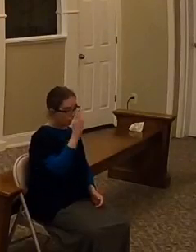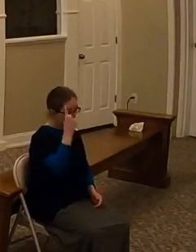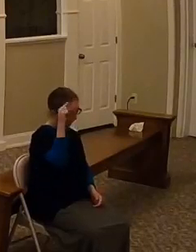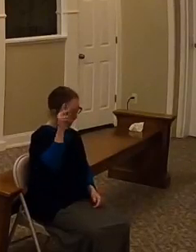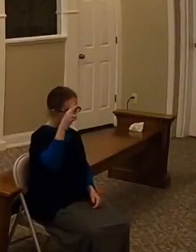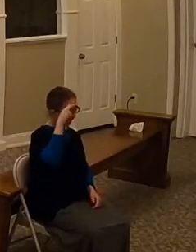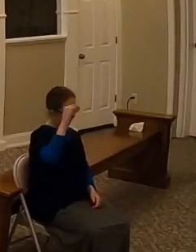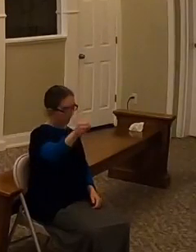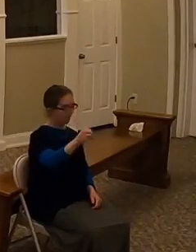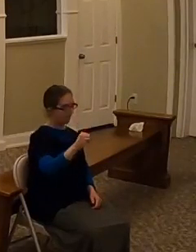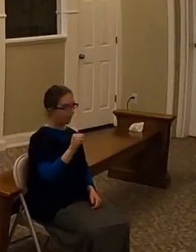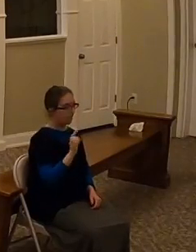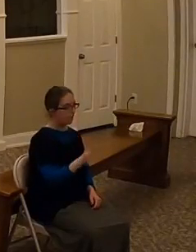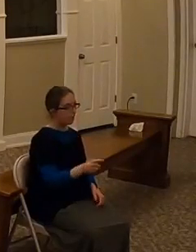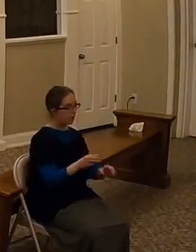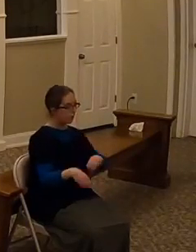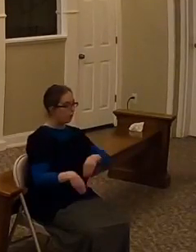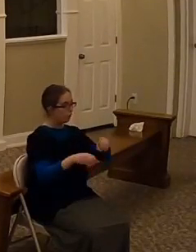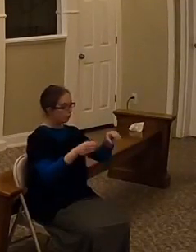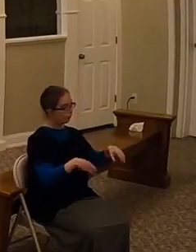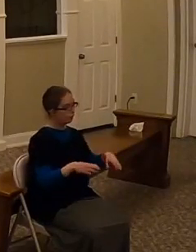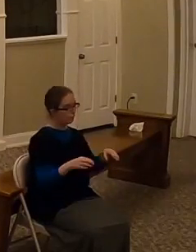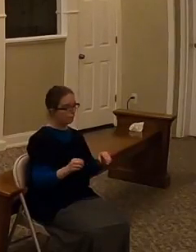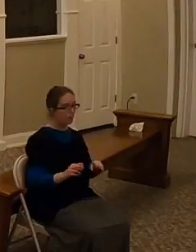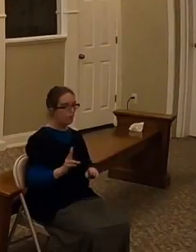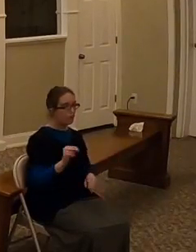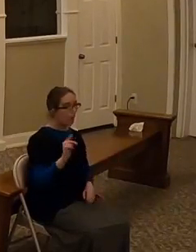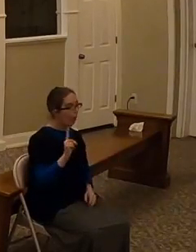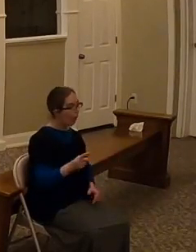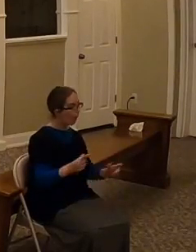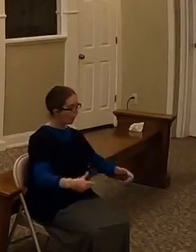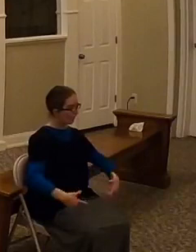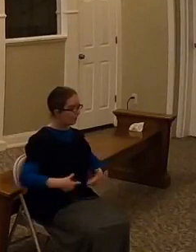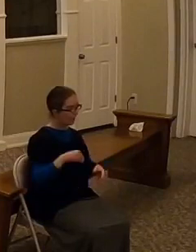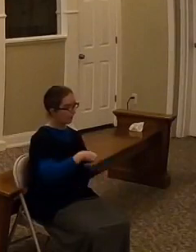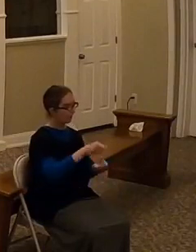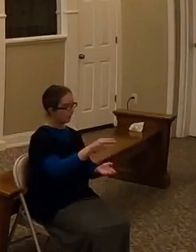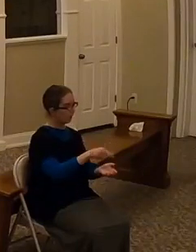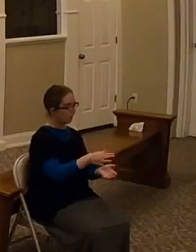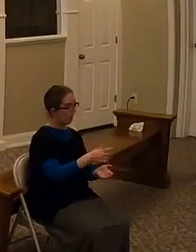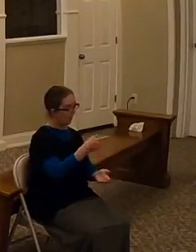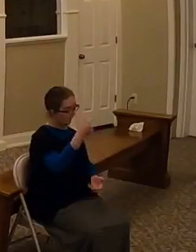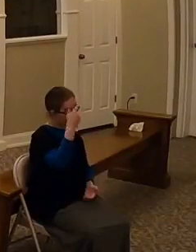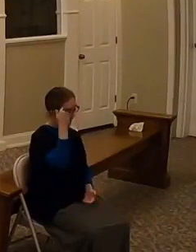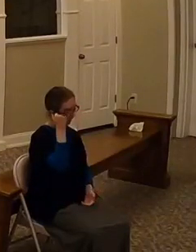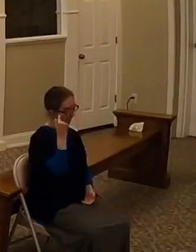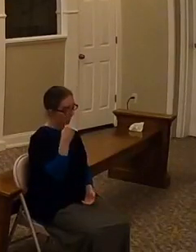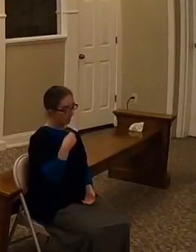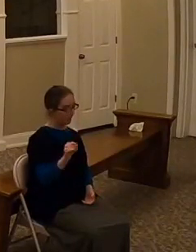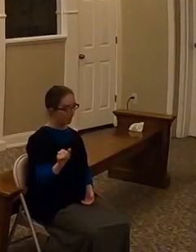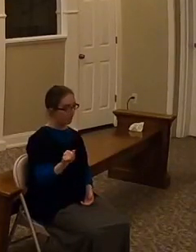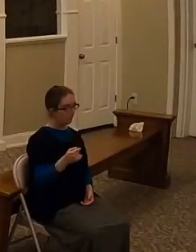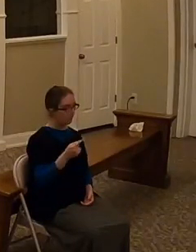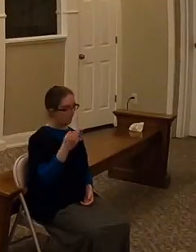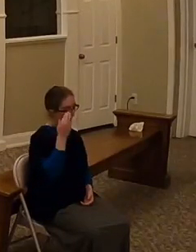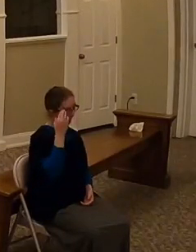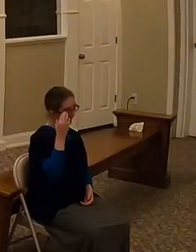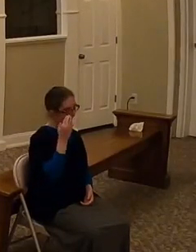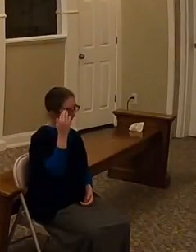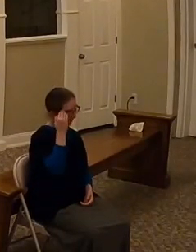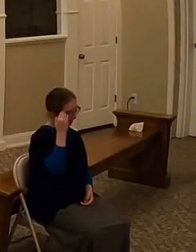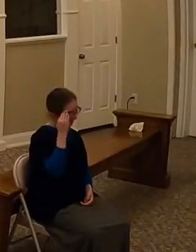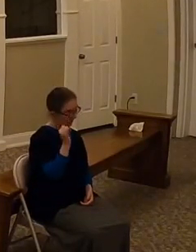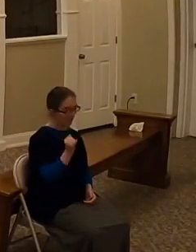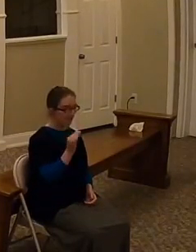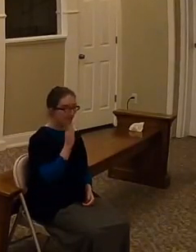Hallelujah. You're doing it. You don't. Nobody lives in holiness just because they, you know, I think